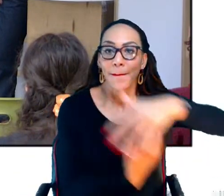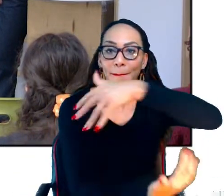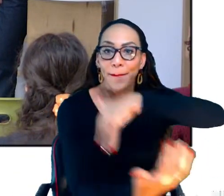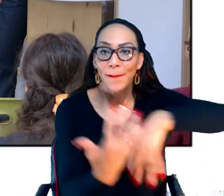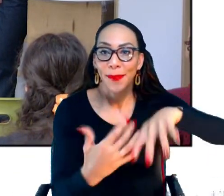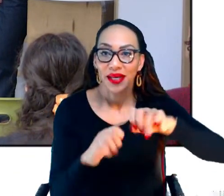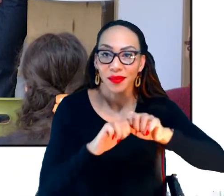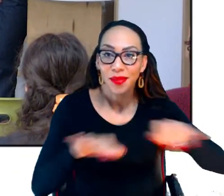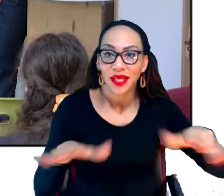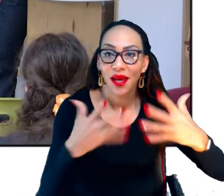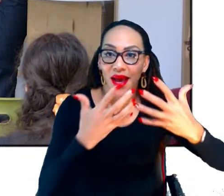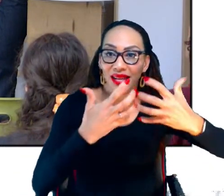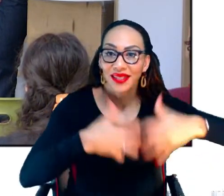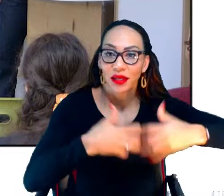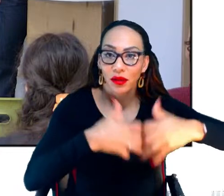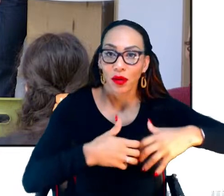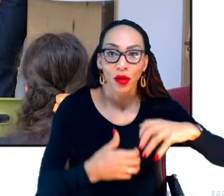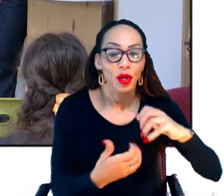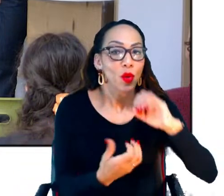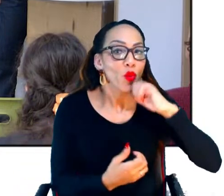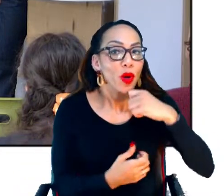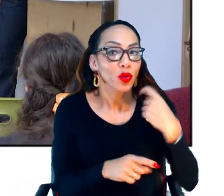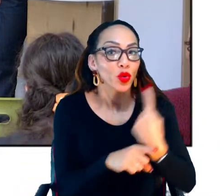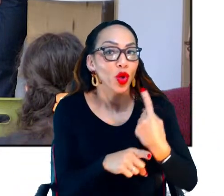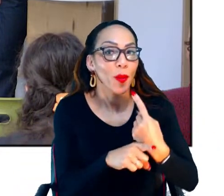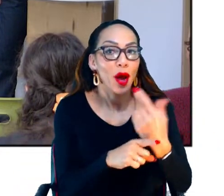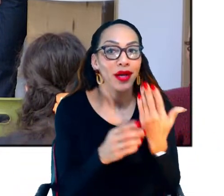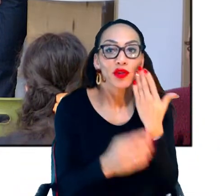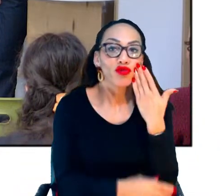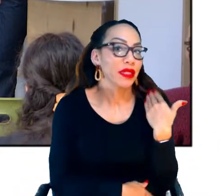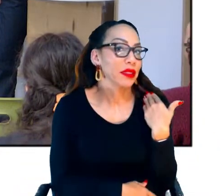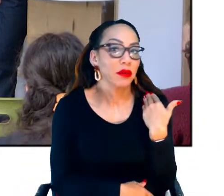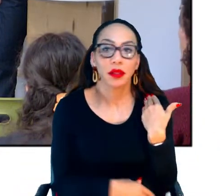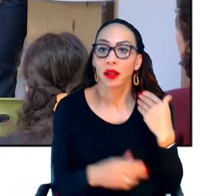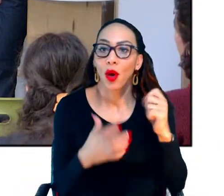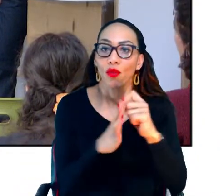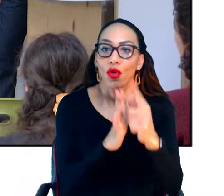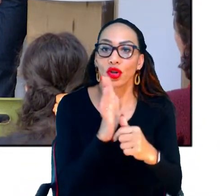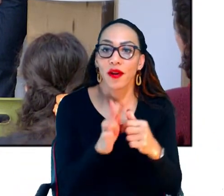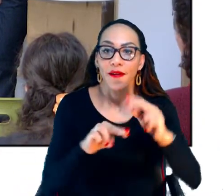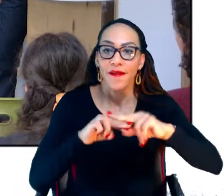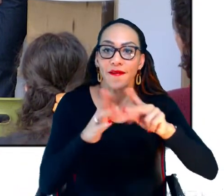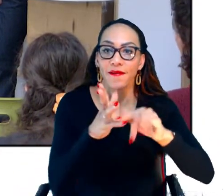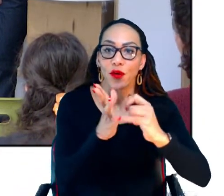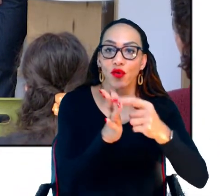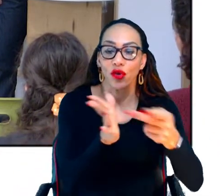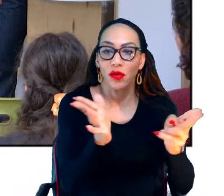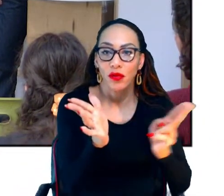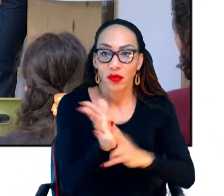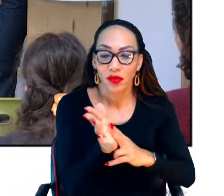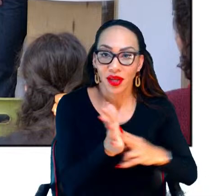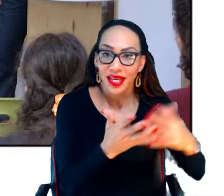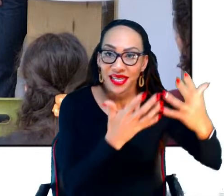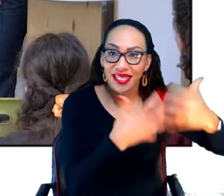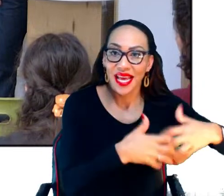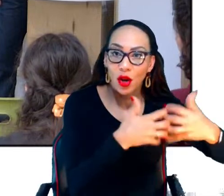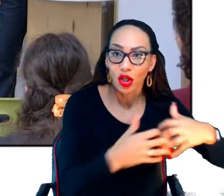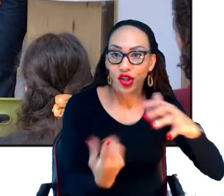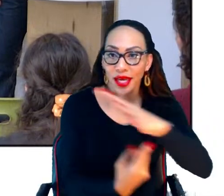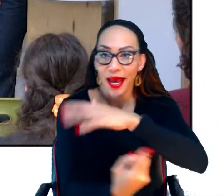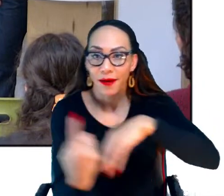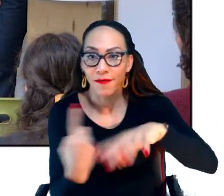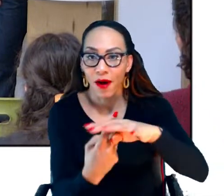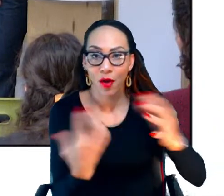And today he's going to be talking about his latest project, Fusion, merging the architectural spaces of technology and the urban environment to reveal their